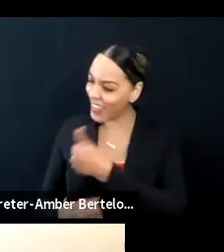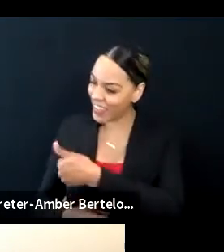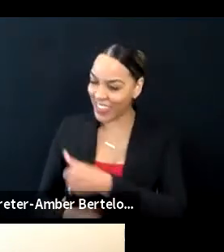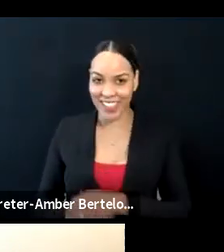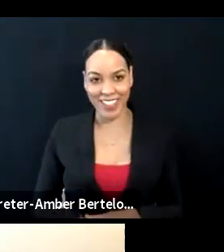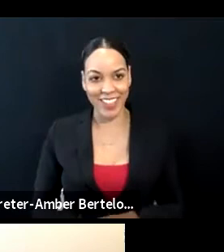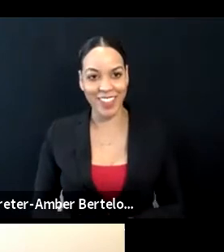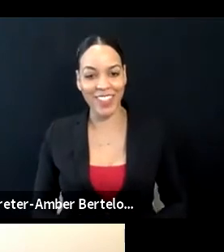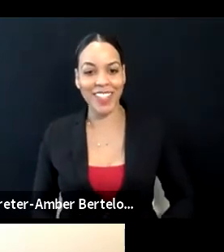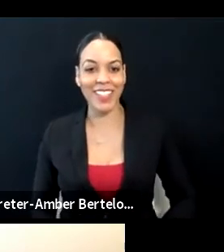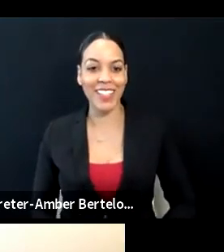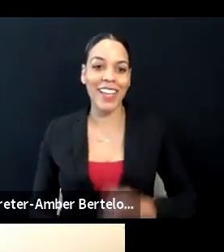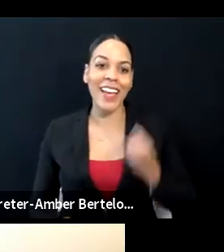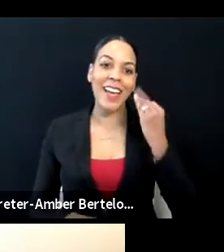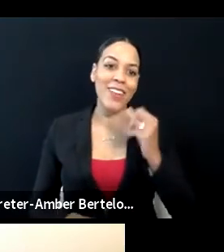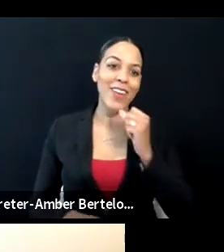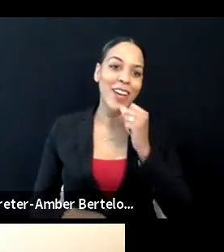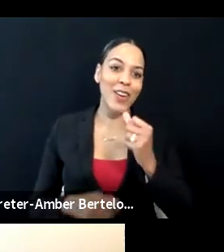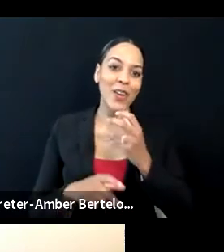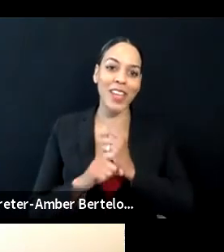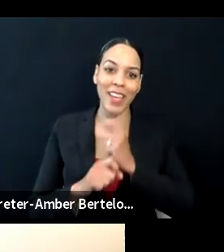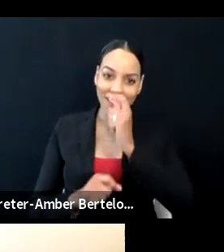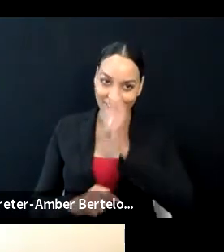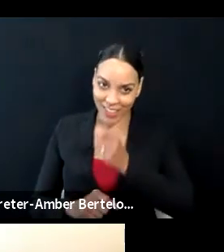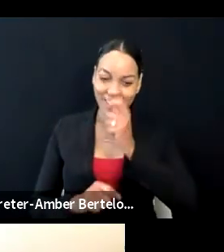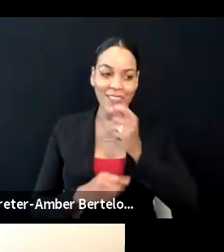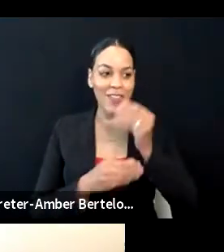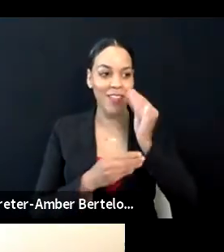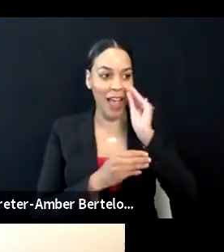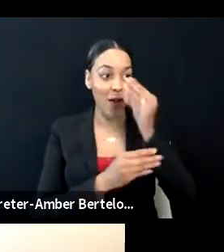thank you. If I don't get flowers, I'll get them from her, right?